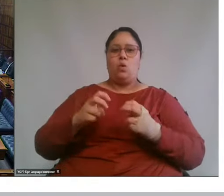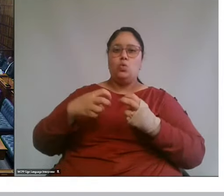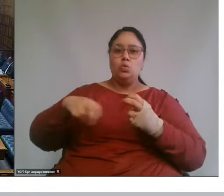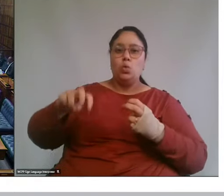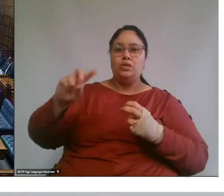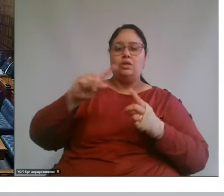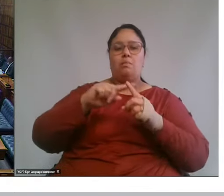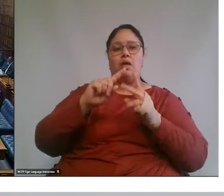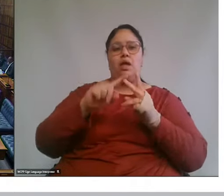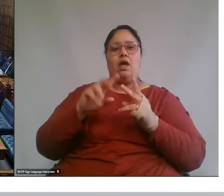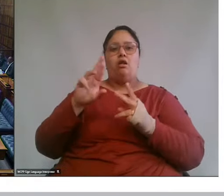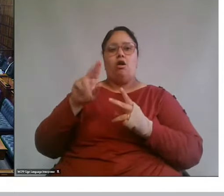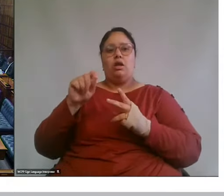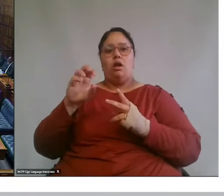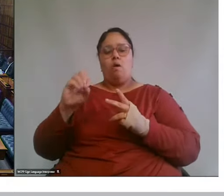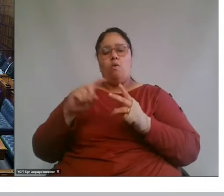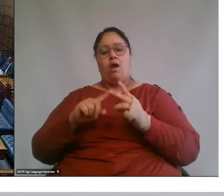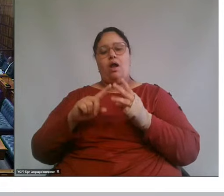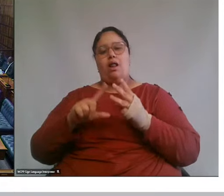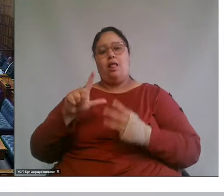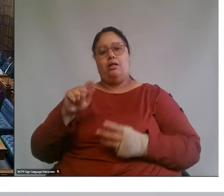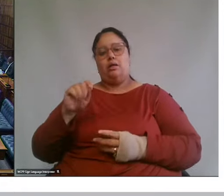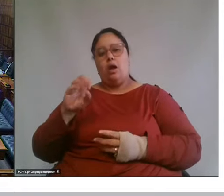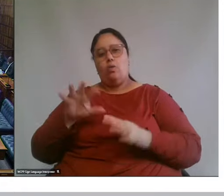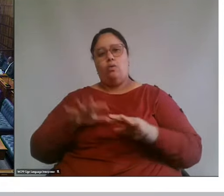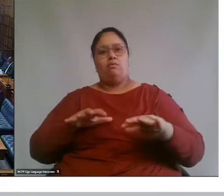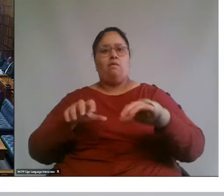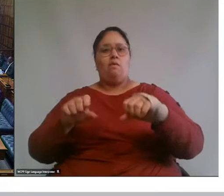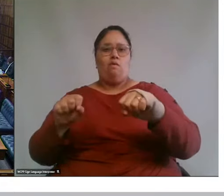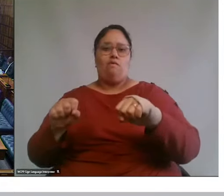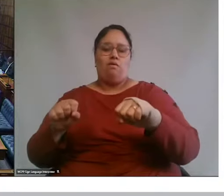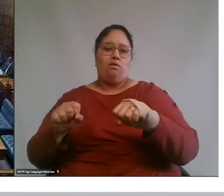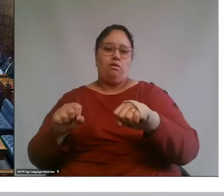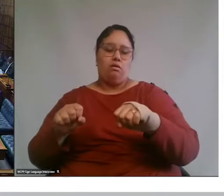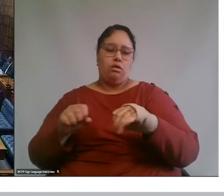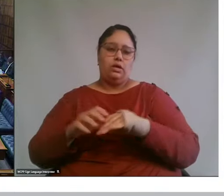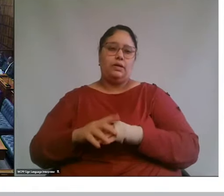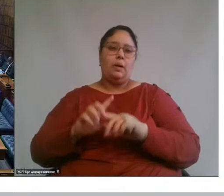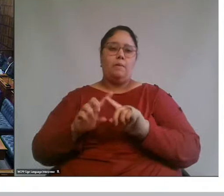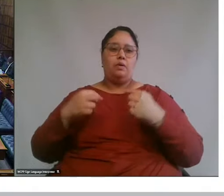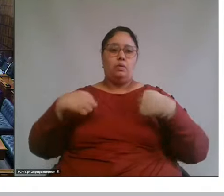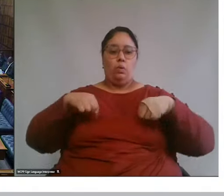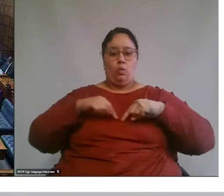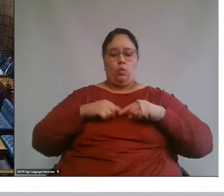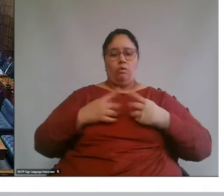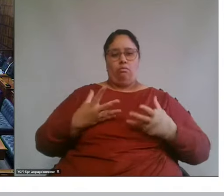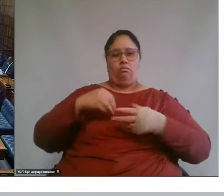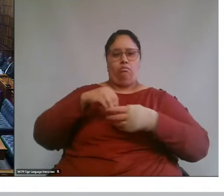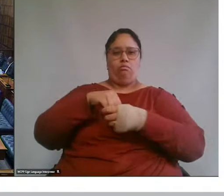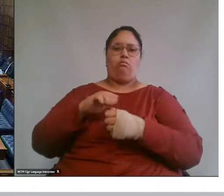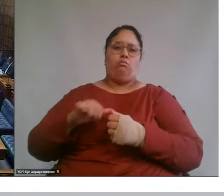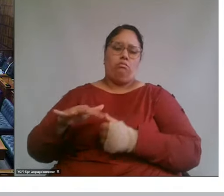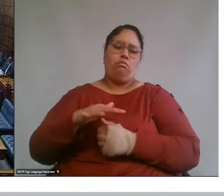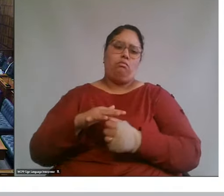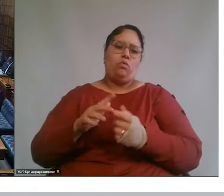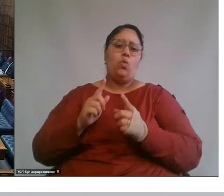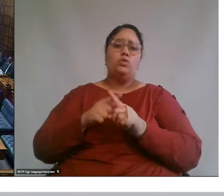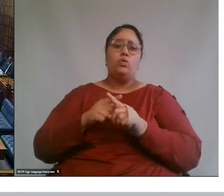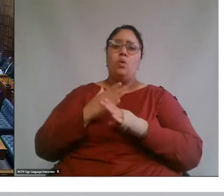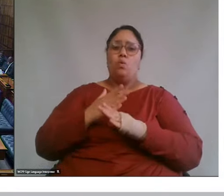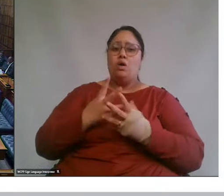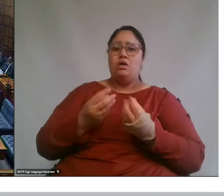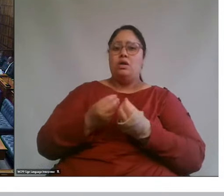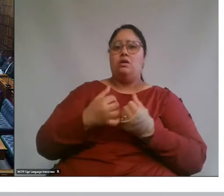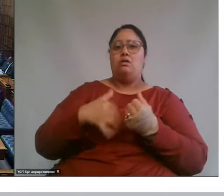other the RTO and altoos um take over from there um but of course we still keep a we also work in the space